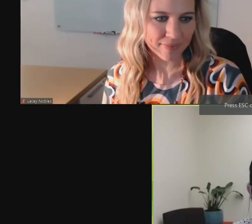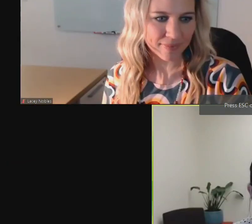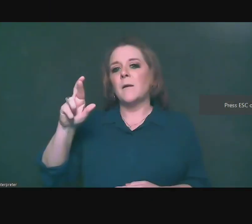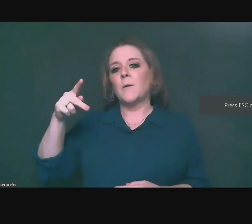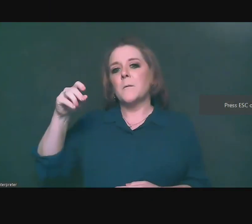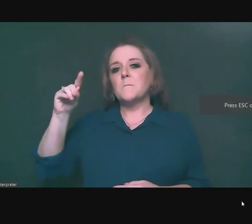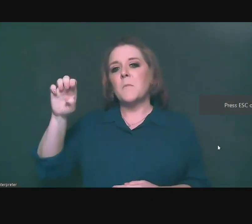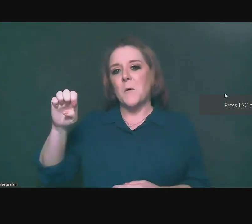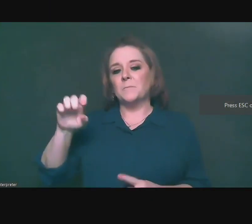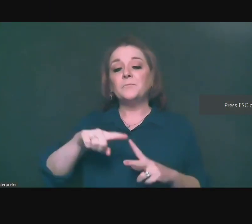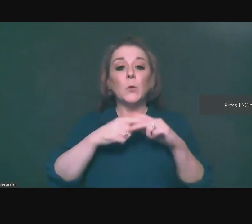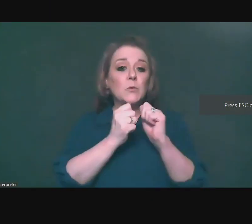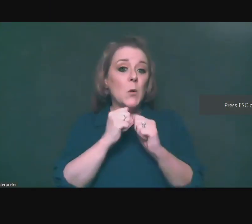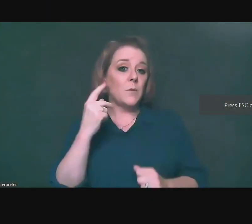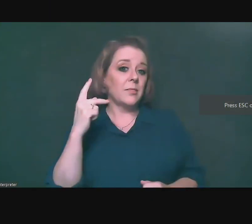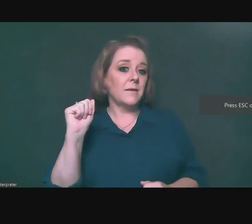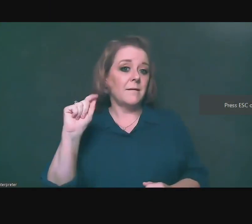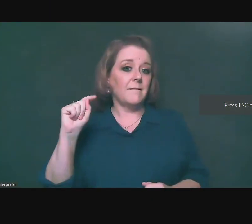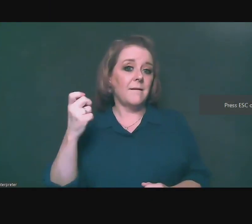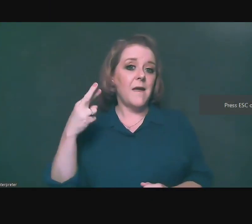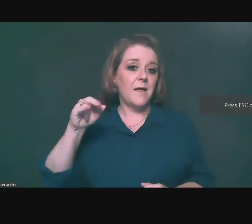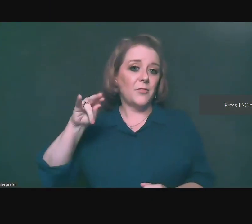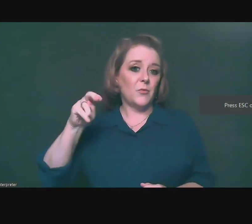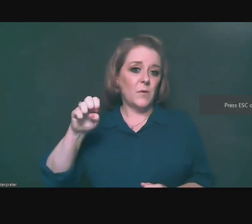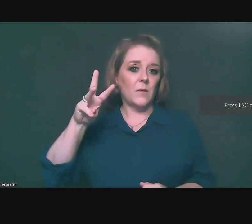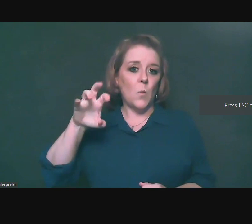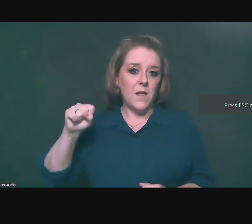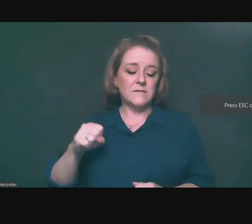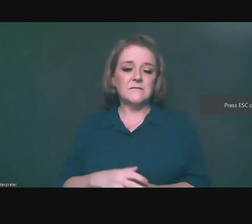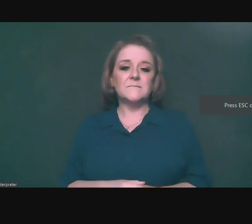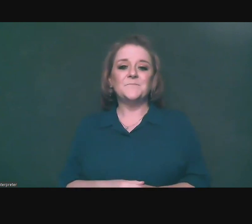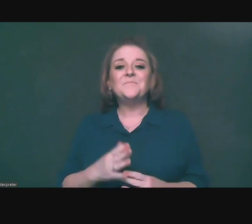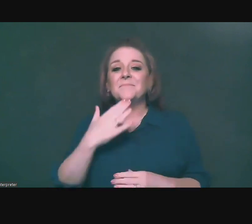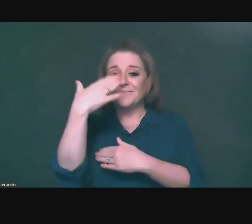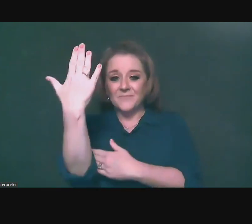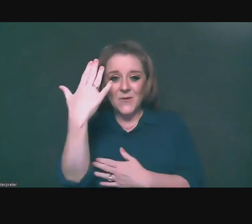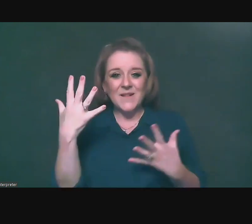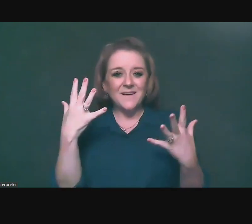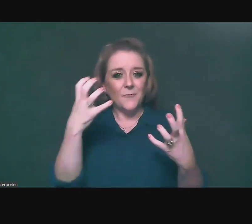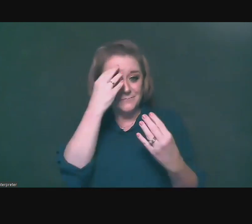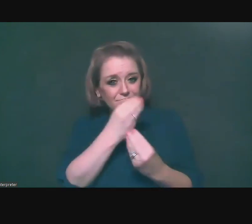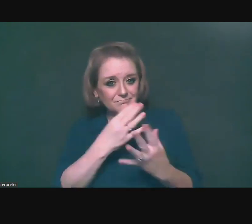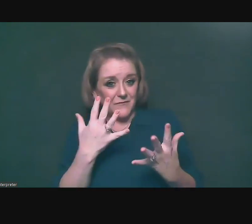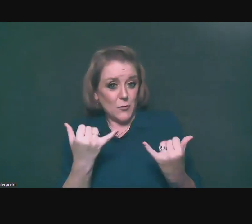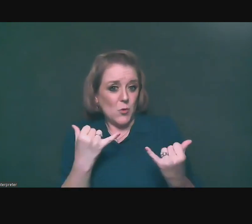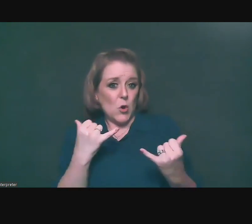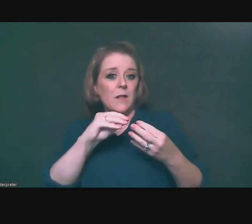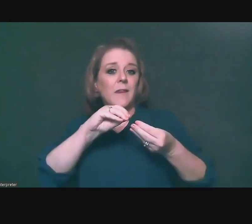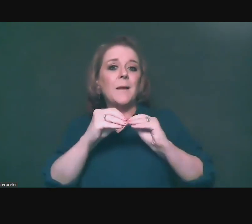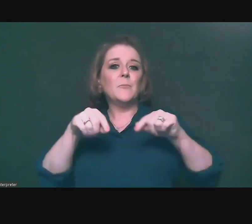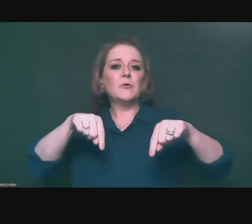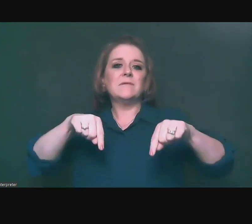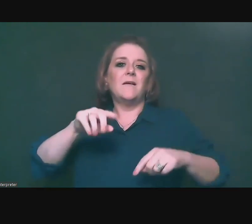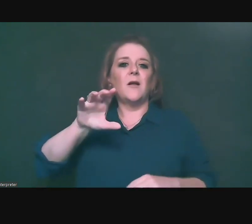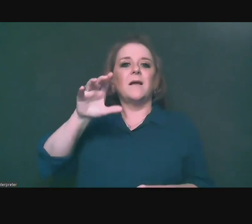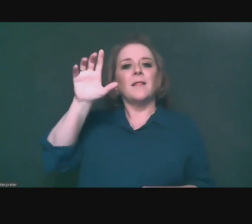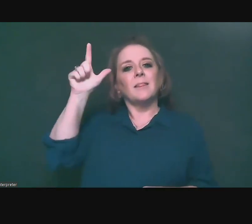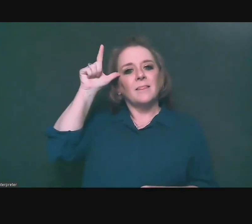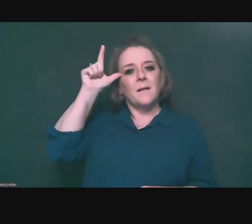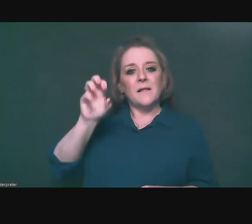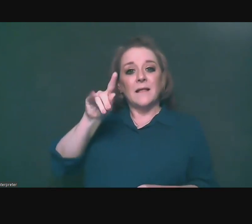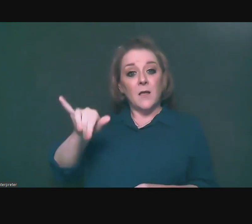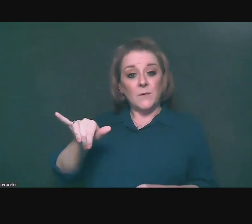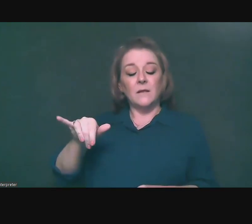Good day, everybody. I'm going to update you on our current numbers of COVID-19 cases in Lubbock County and also review some of